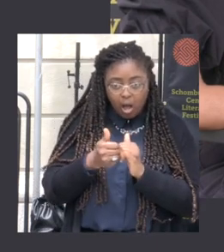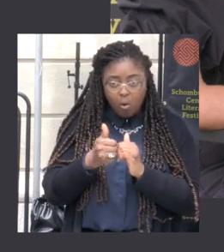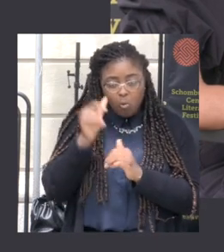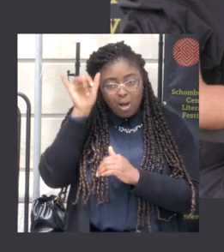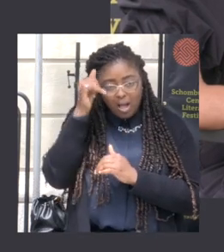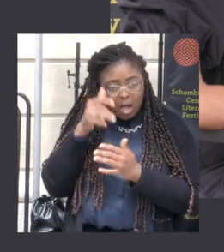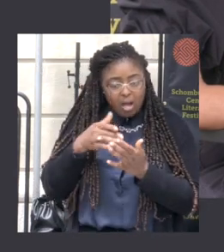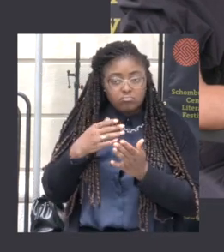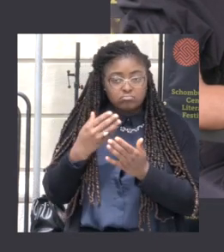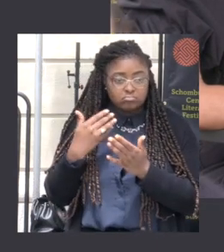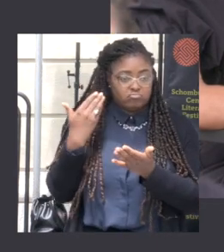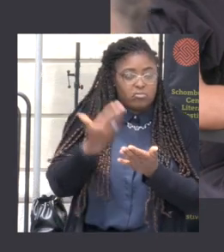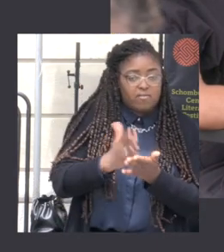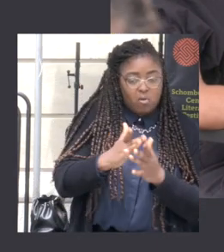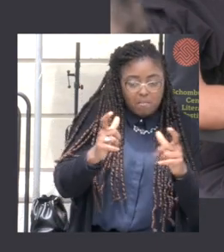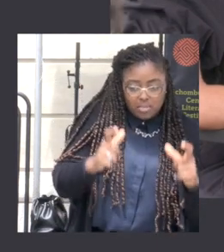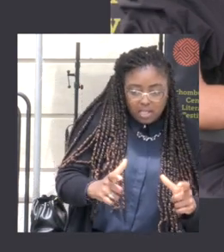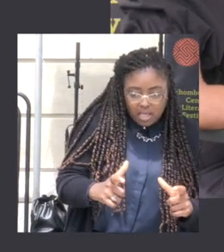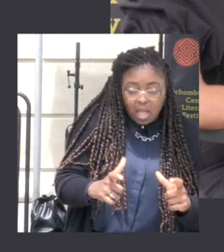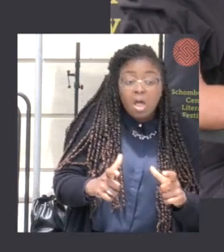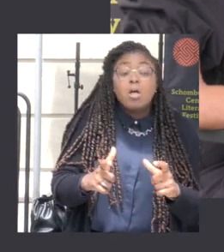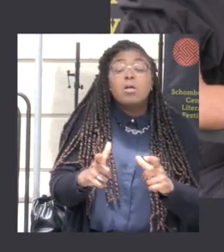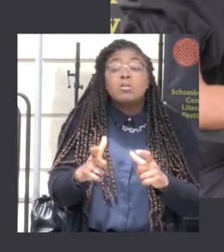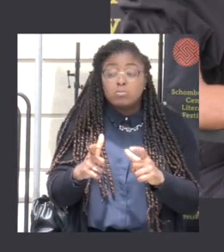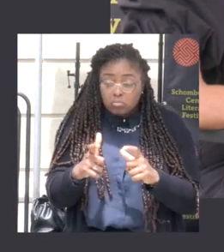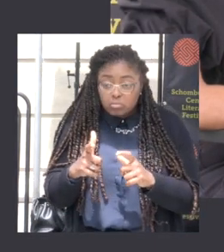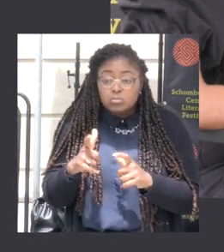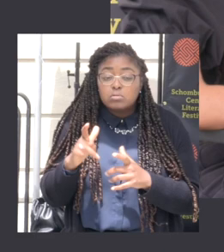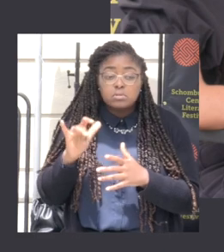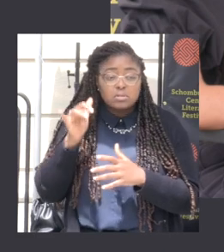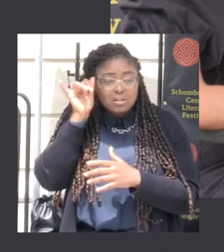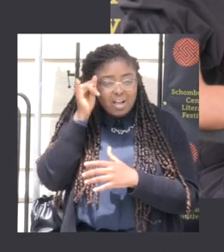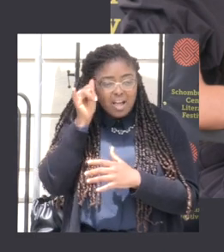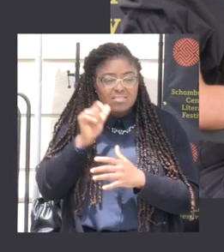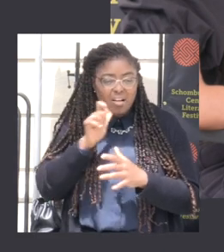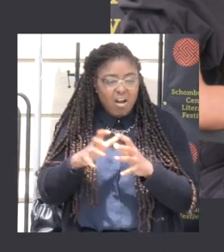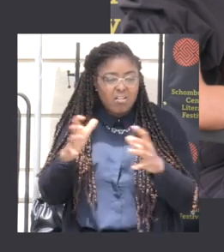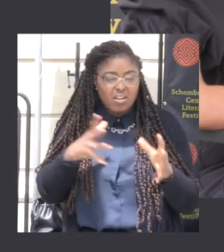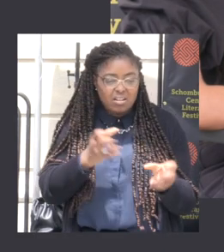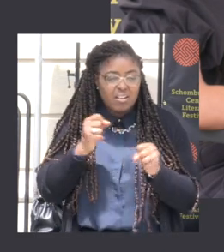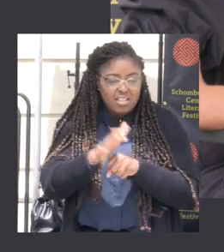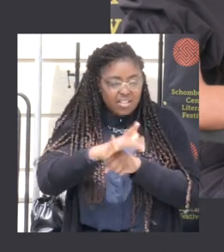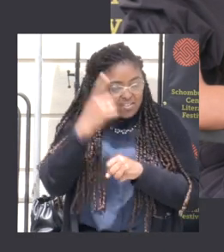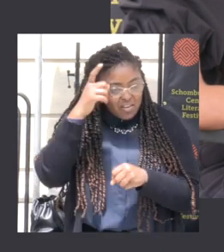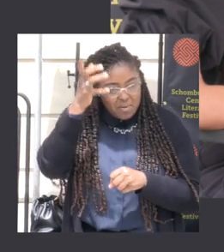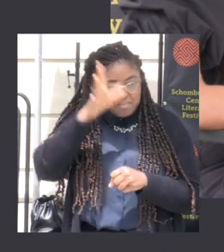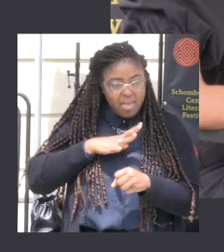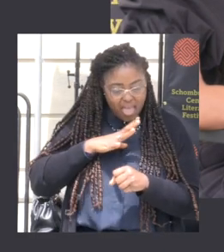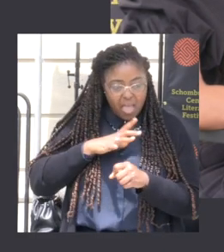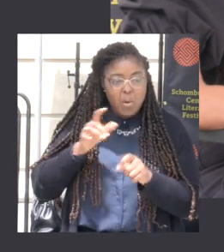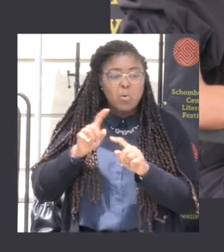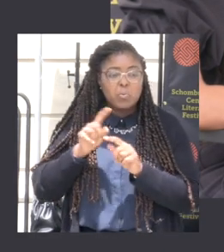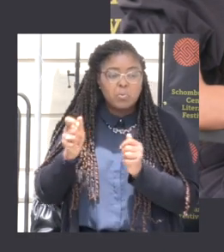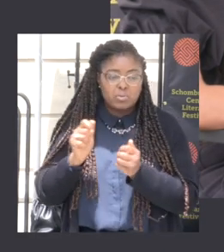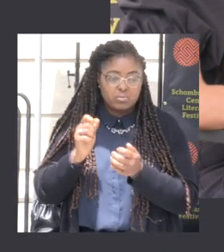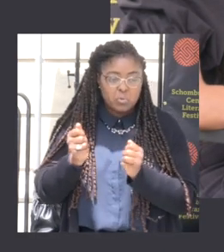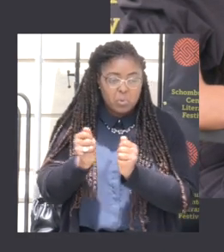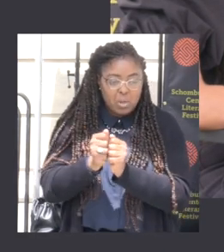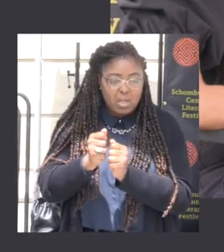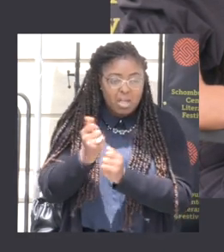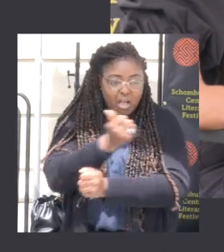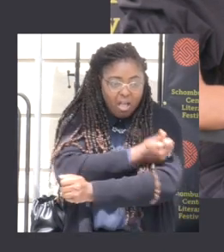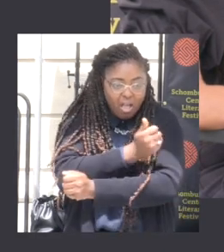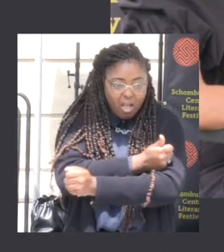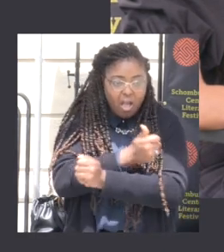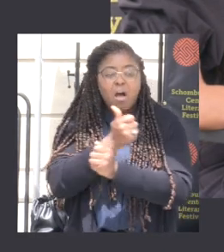man, so through his greed, he creates a faster plan. He has drugs to make the cow grow quicker. Through the stress, the cow gets